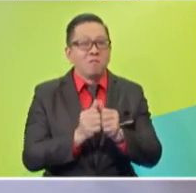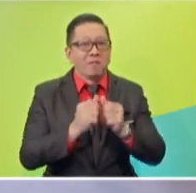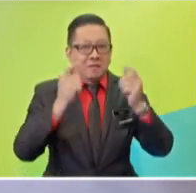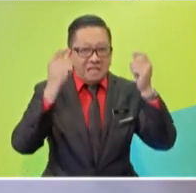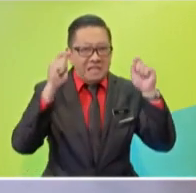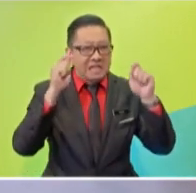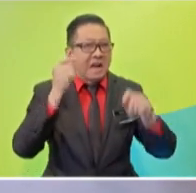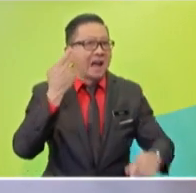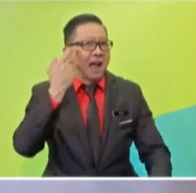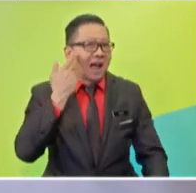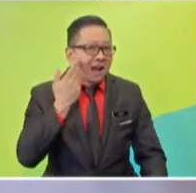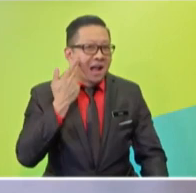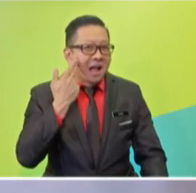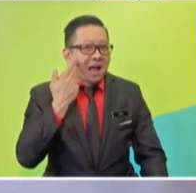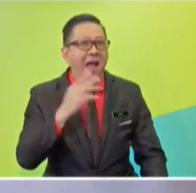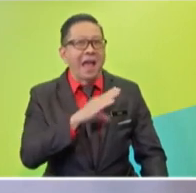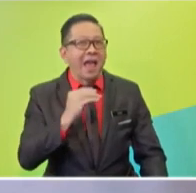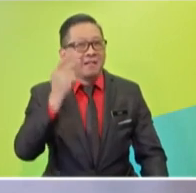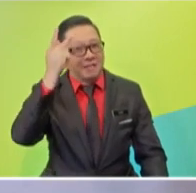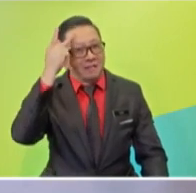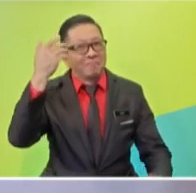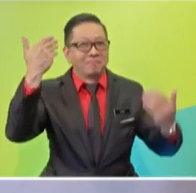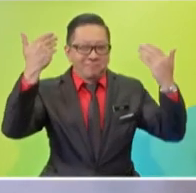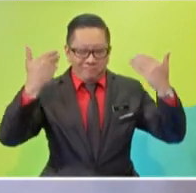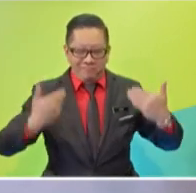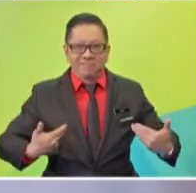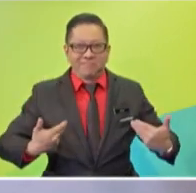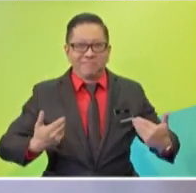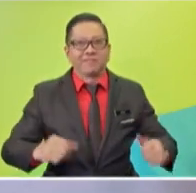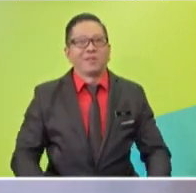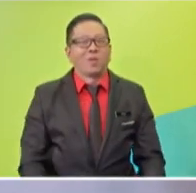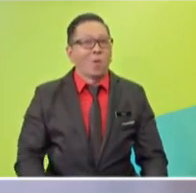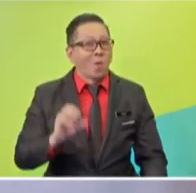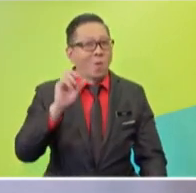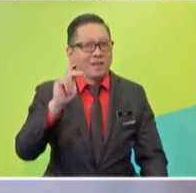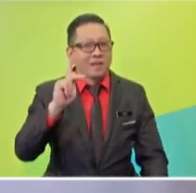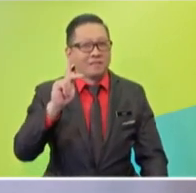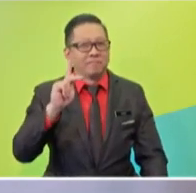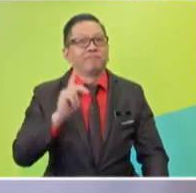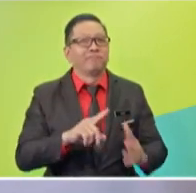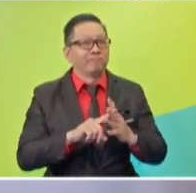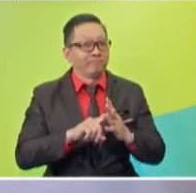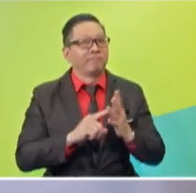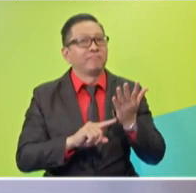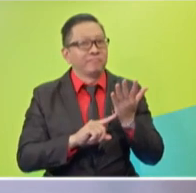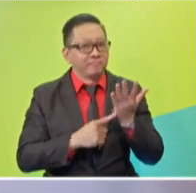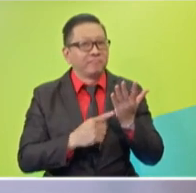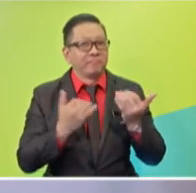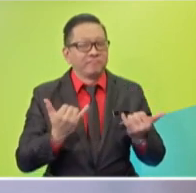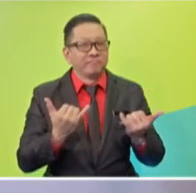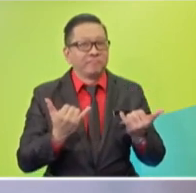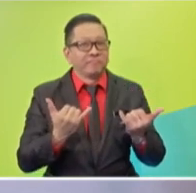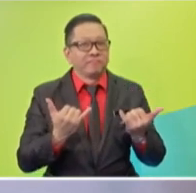English teacher, and also not to forget Mr. Ko as our sign language teacher. All right, just a few minutes ago,